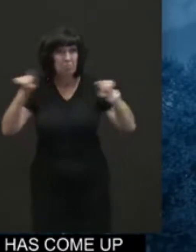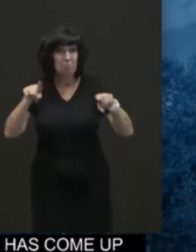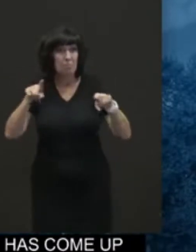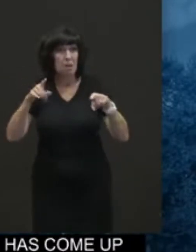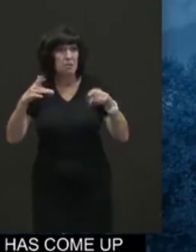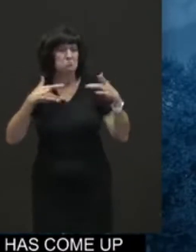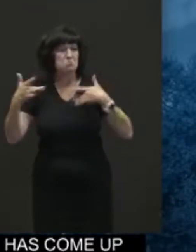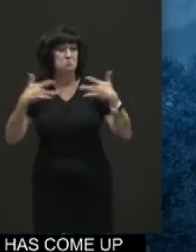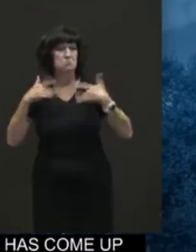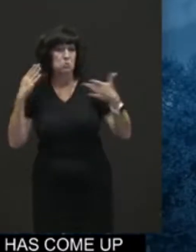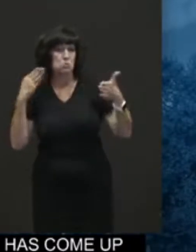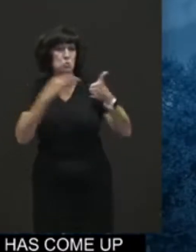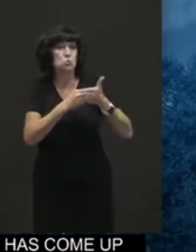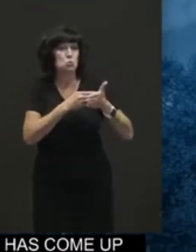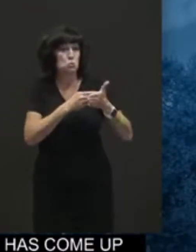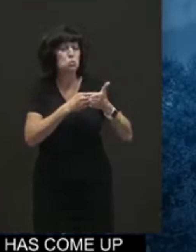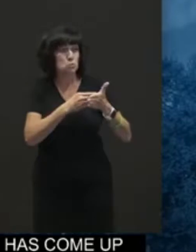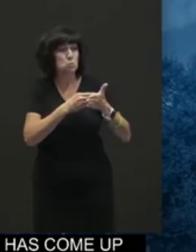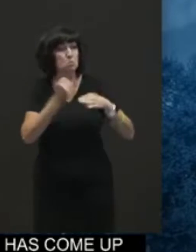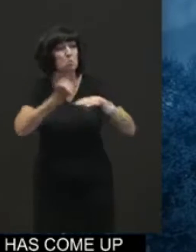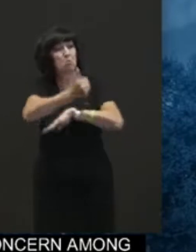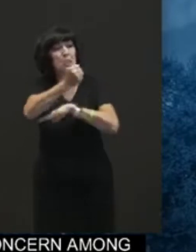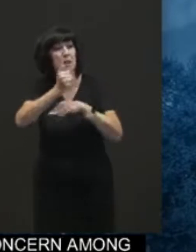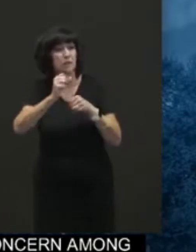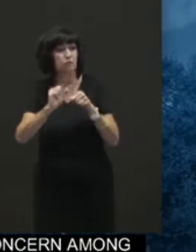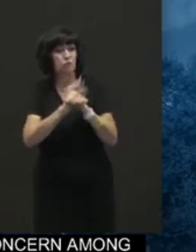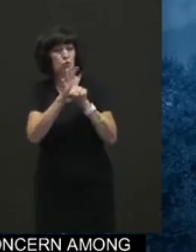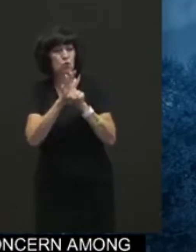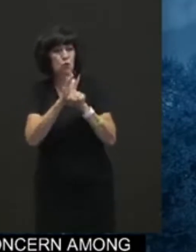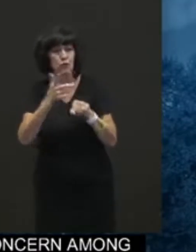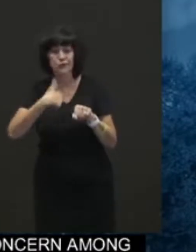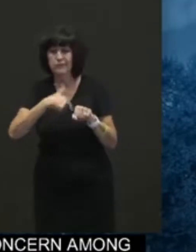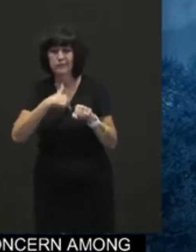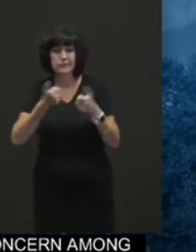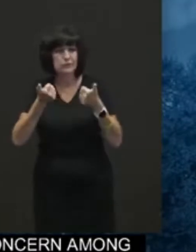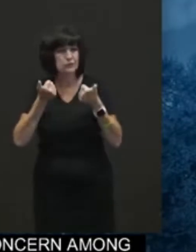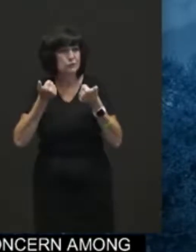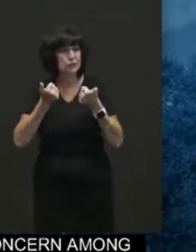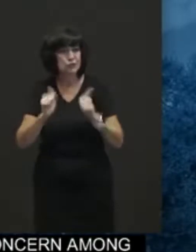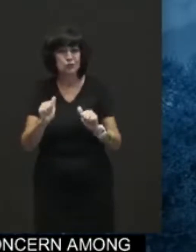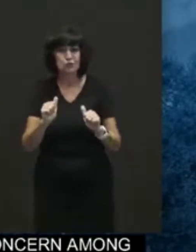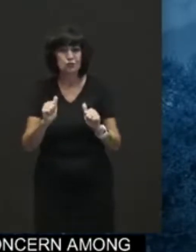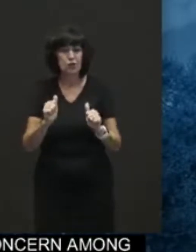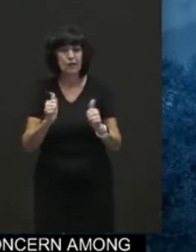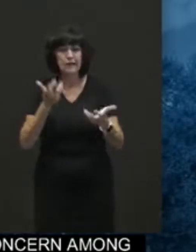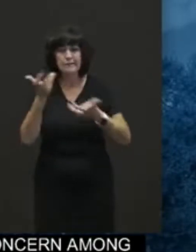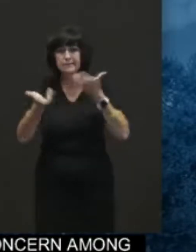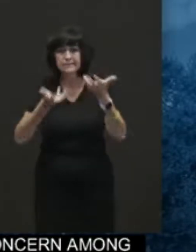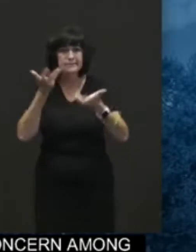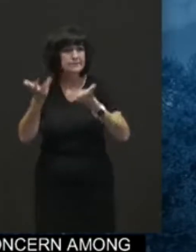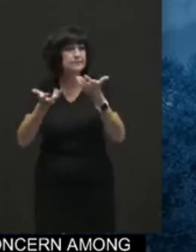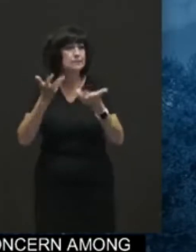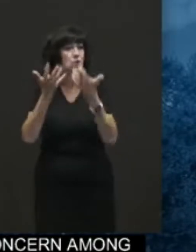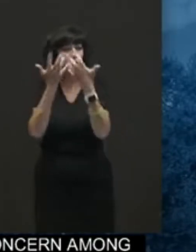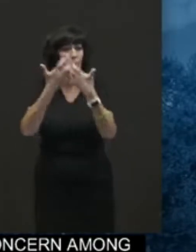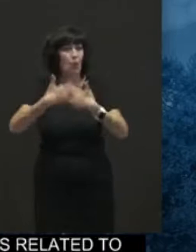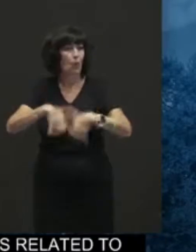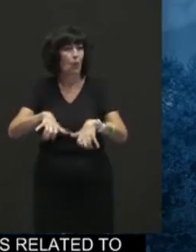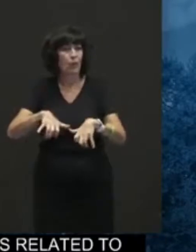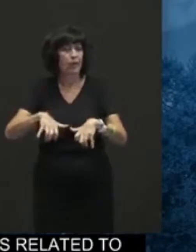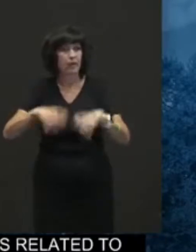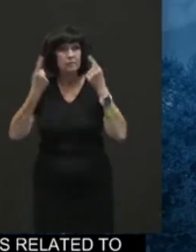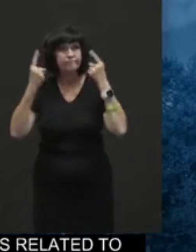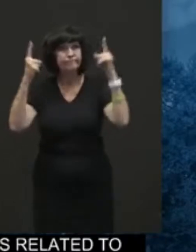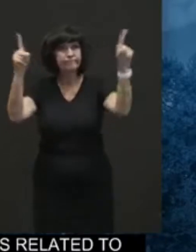I understand that. We've been trying to work through that unsuccessfully so far, I might add. And so it's